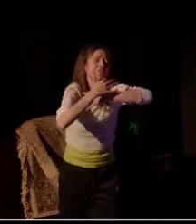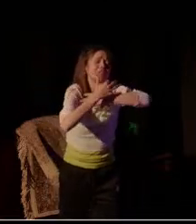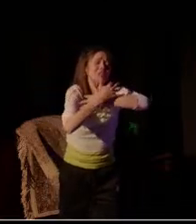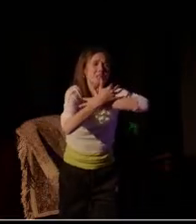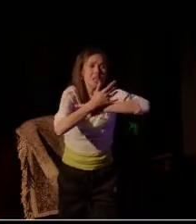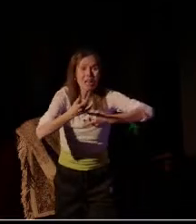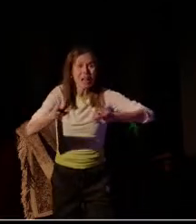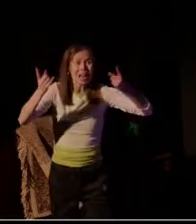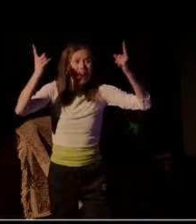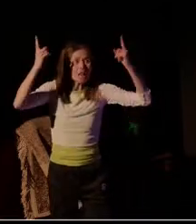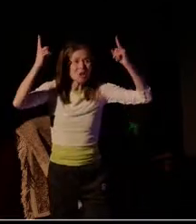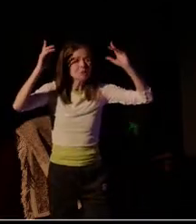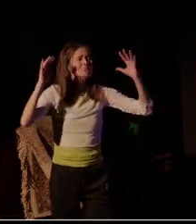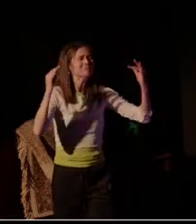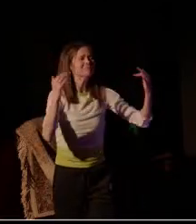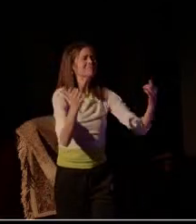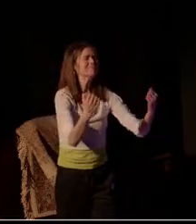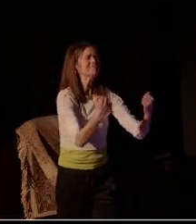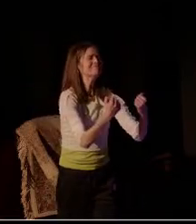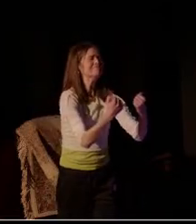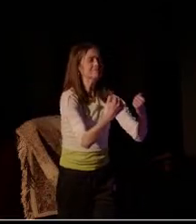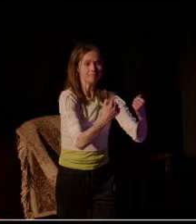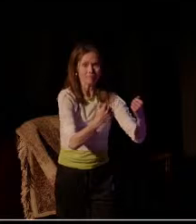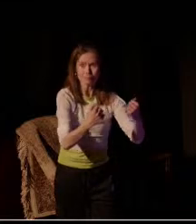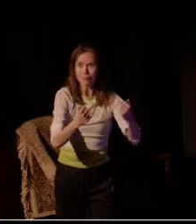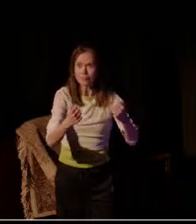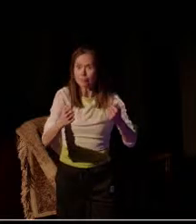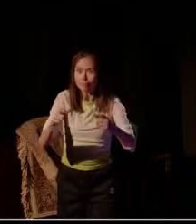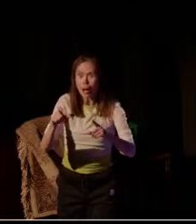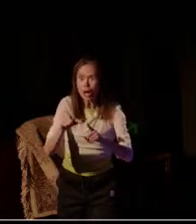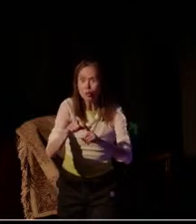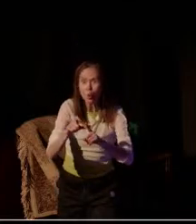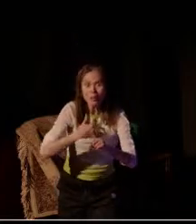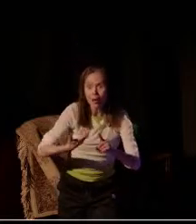Leontes was ready to leap out of his skin, having found his daughter.